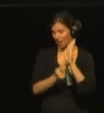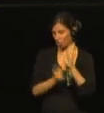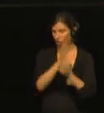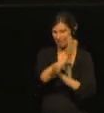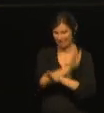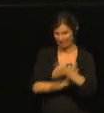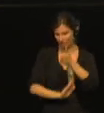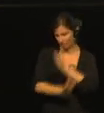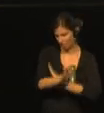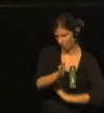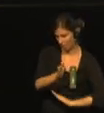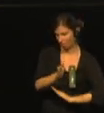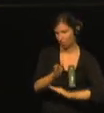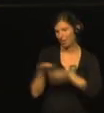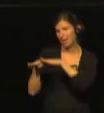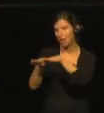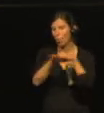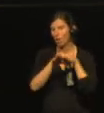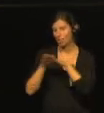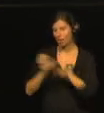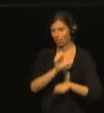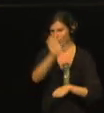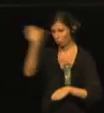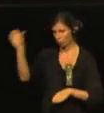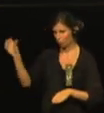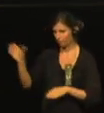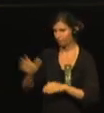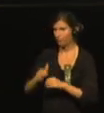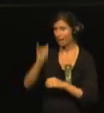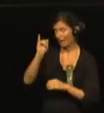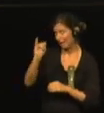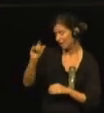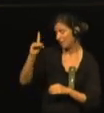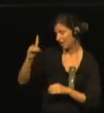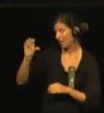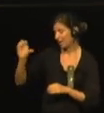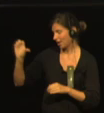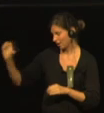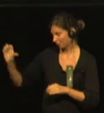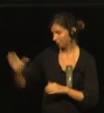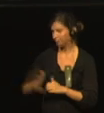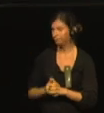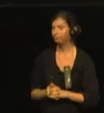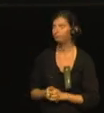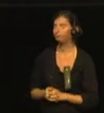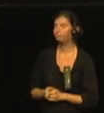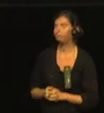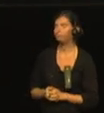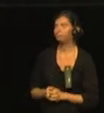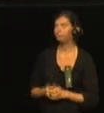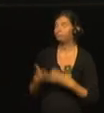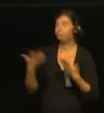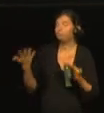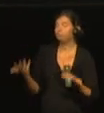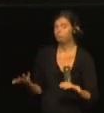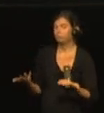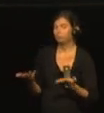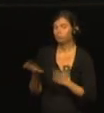IDEE. So, now you still don't understand, I think, what we mean with the